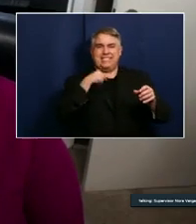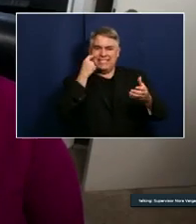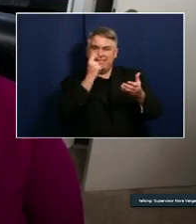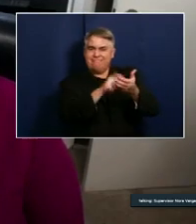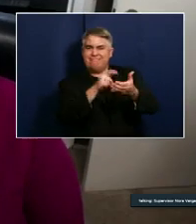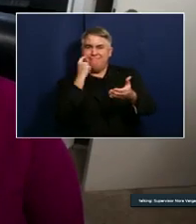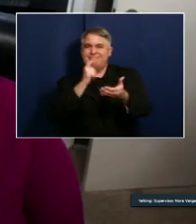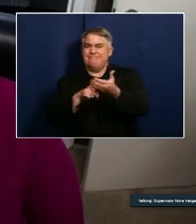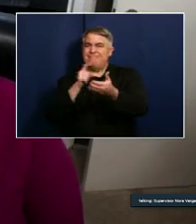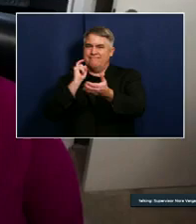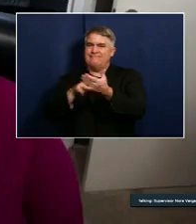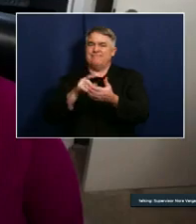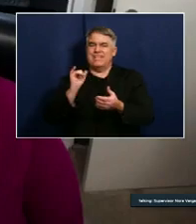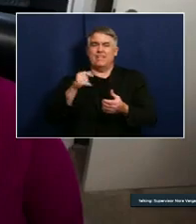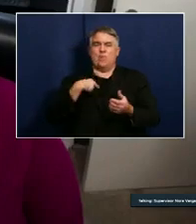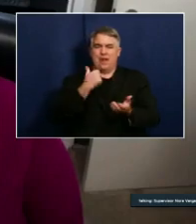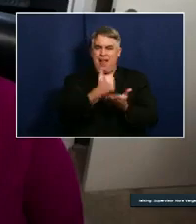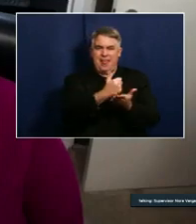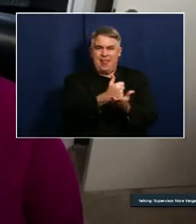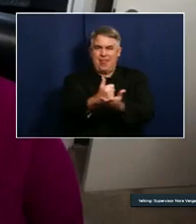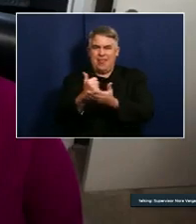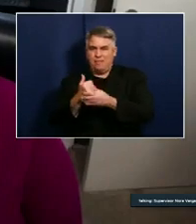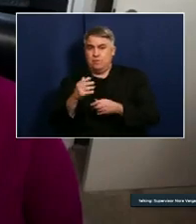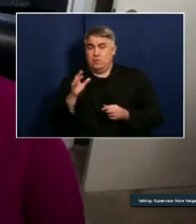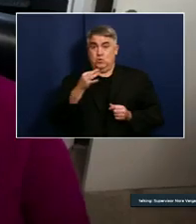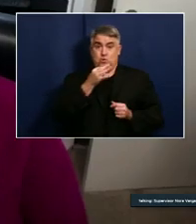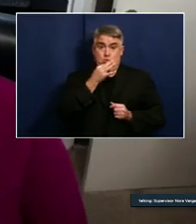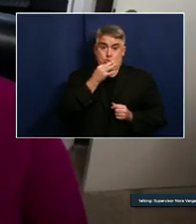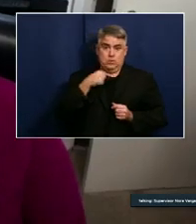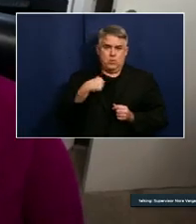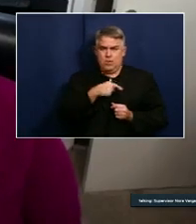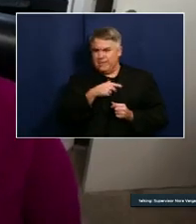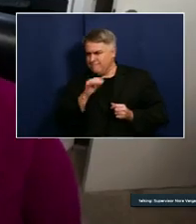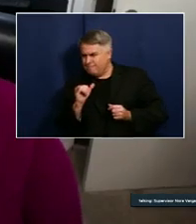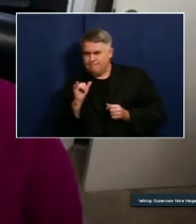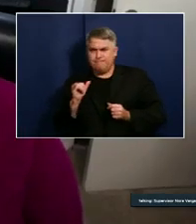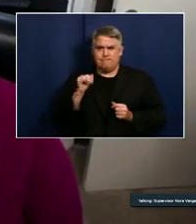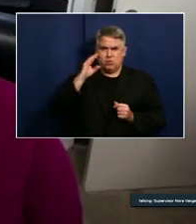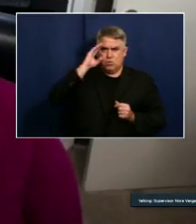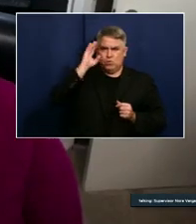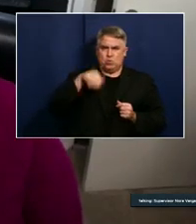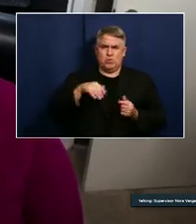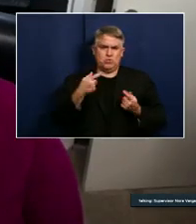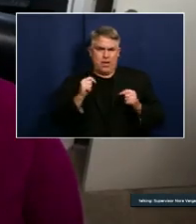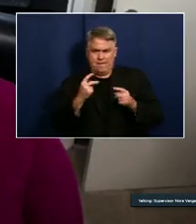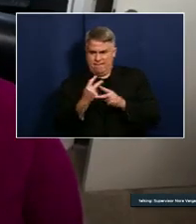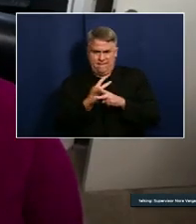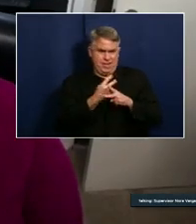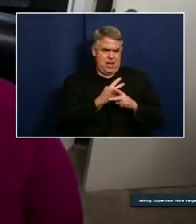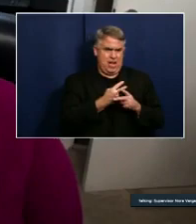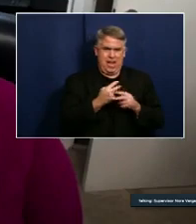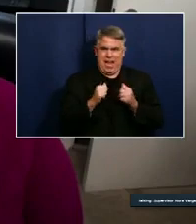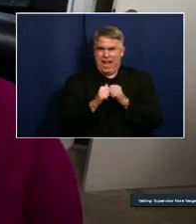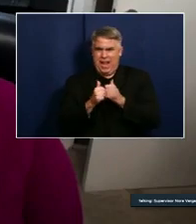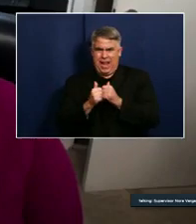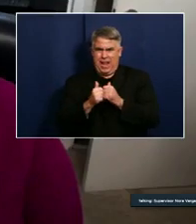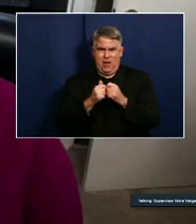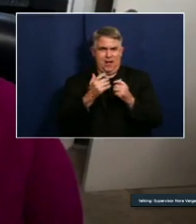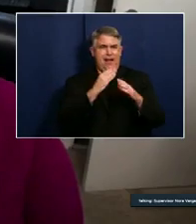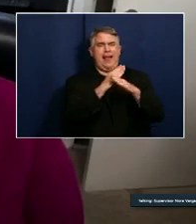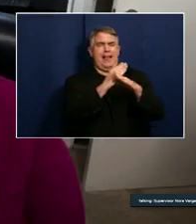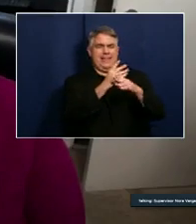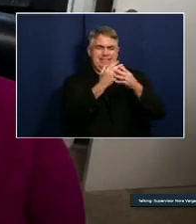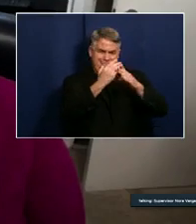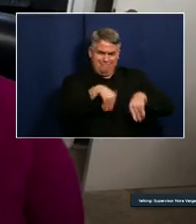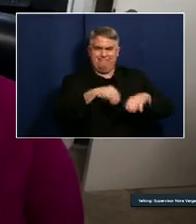And as soon as it's, we know we've tried to work out all the glitches, we're going to make sure that it's expanded across the county. And